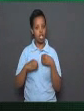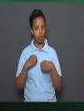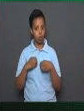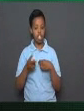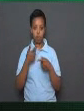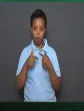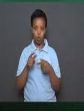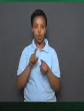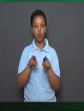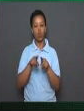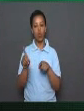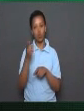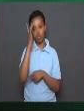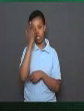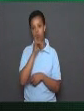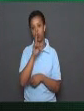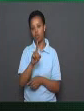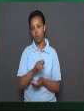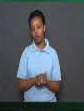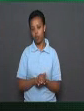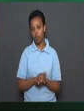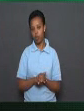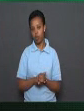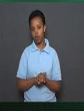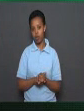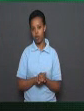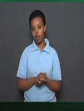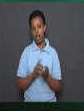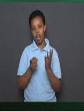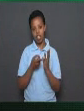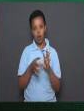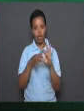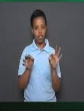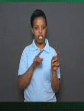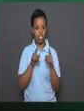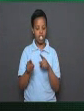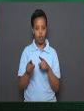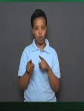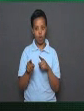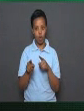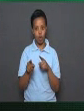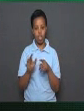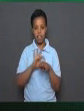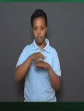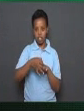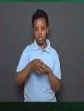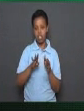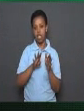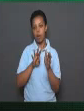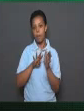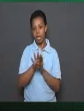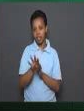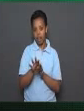cause different diseases. The statement, as infectious bacteria